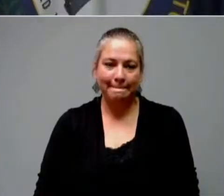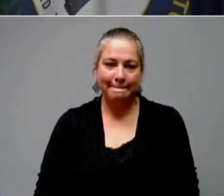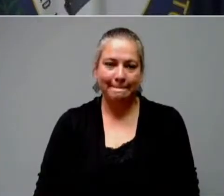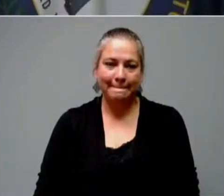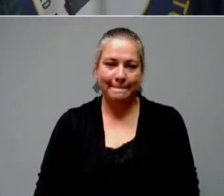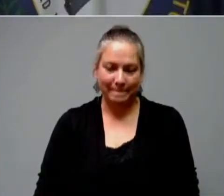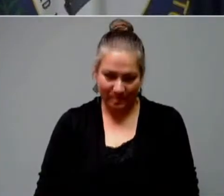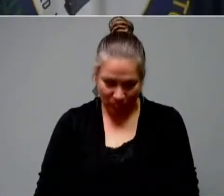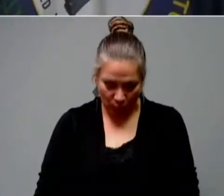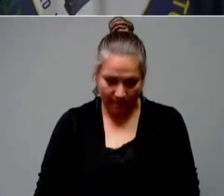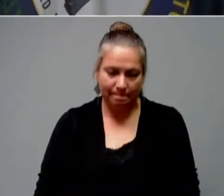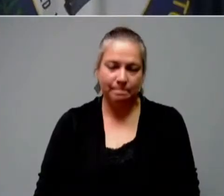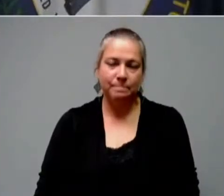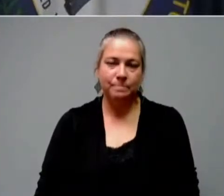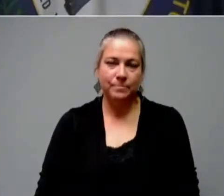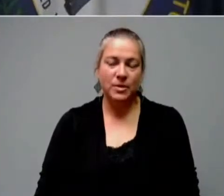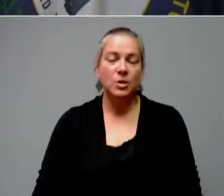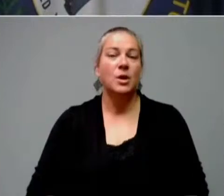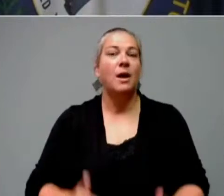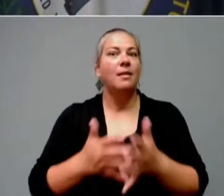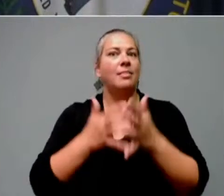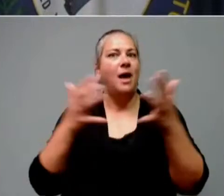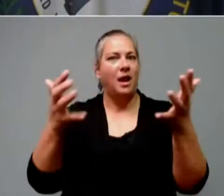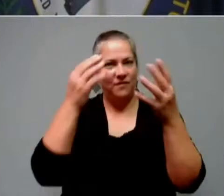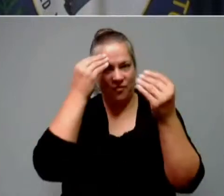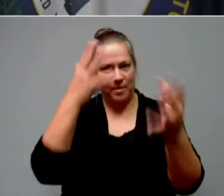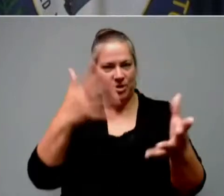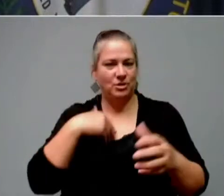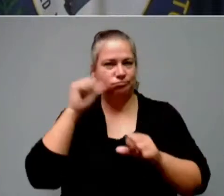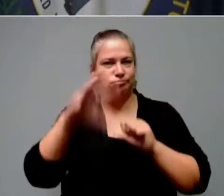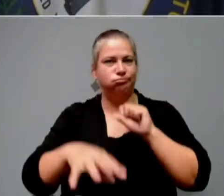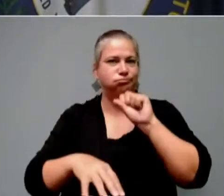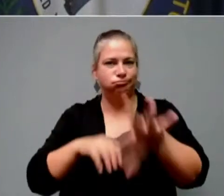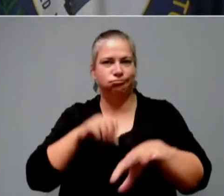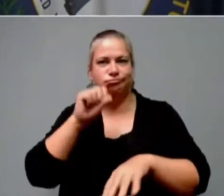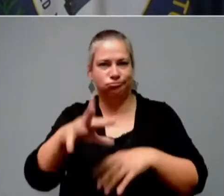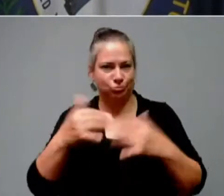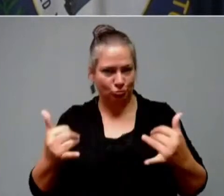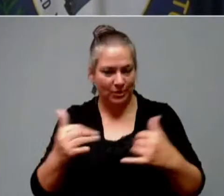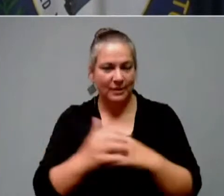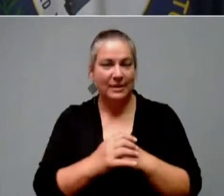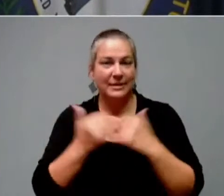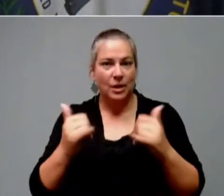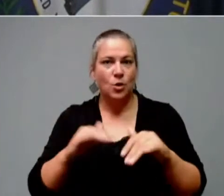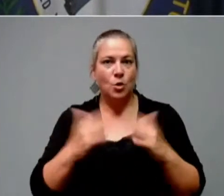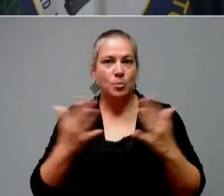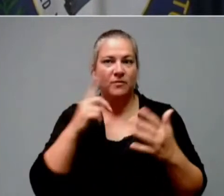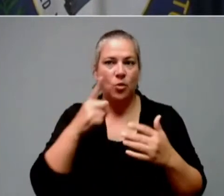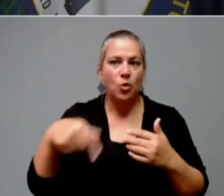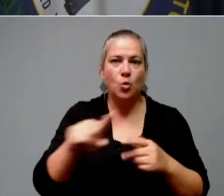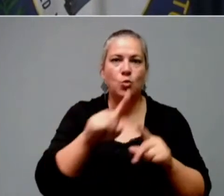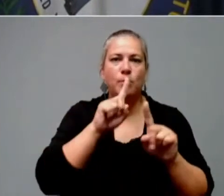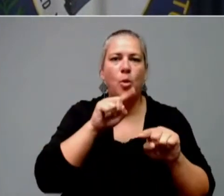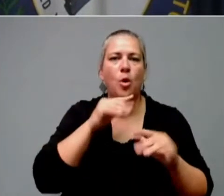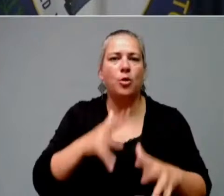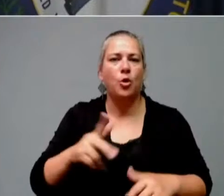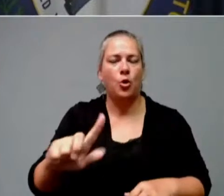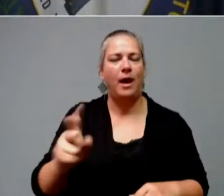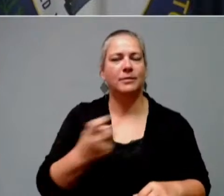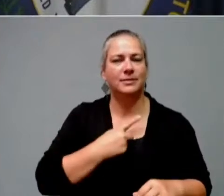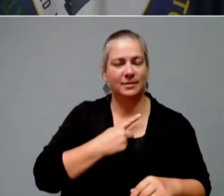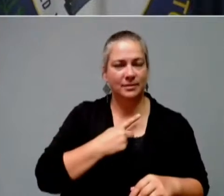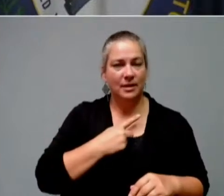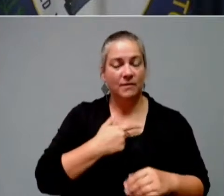All right, so a lot of information today. We'll open it up to questions. We have people here. We have folks that